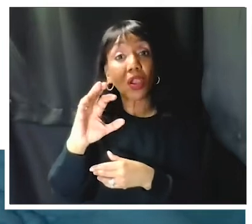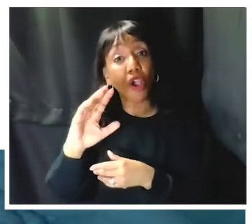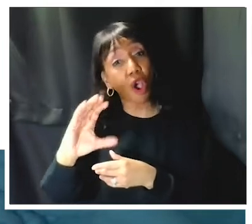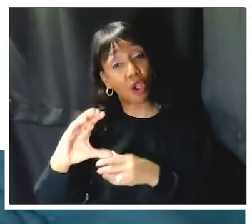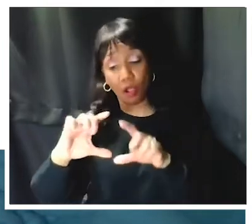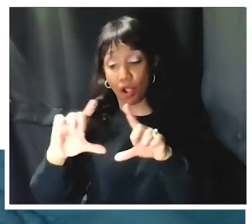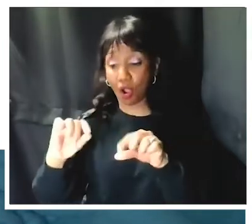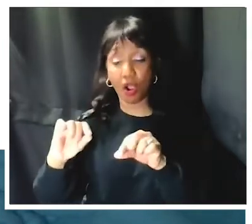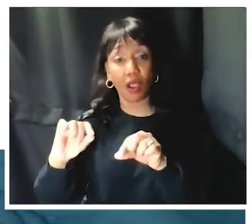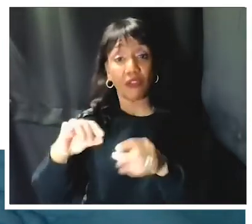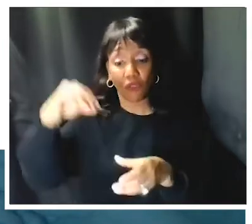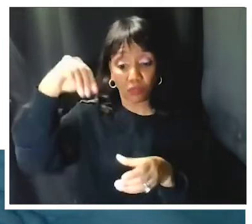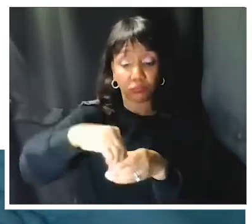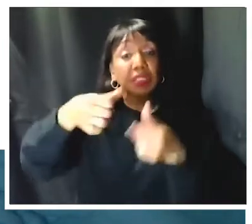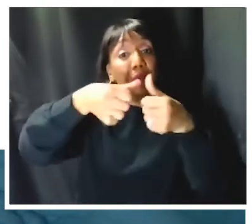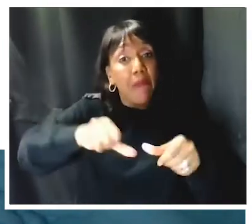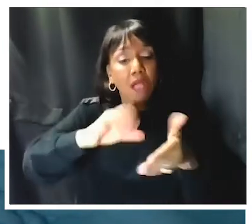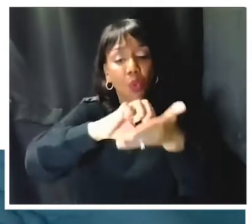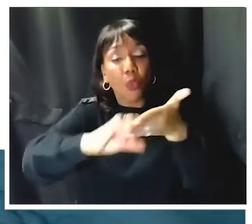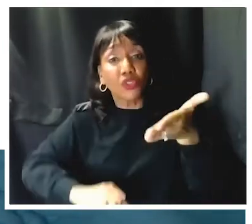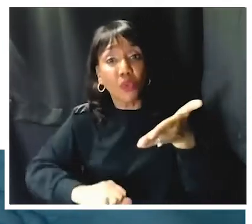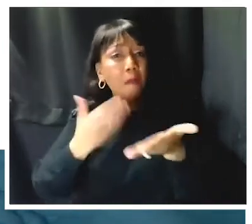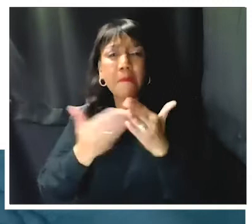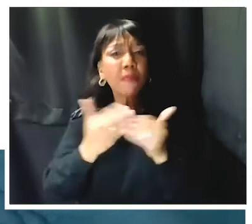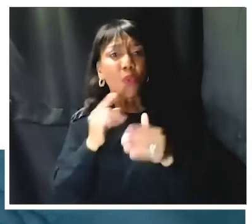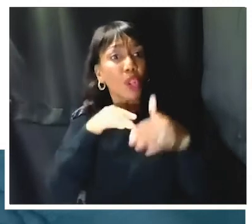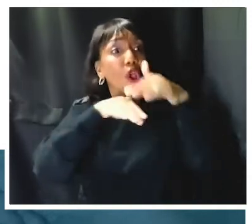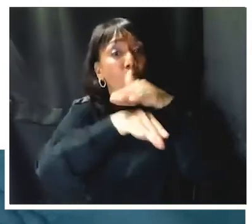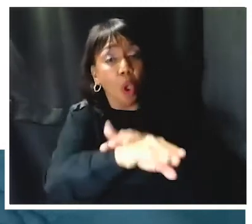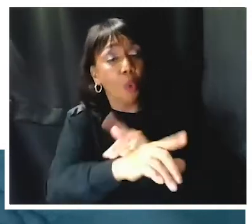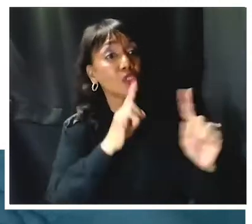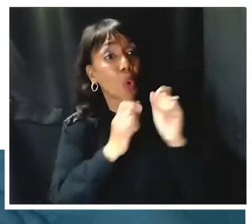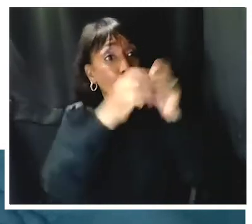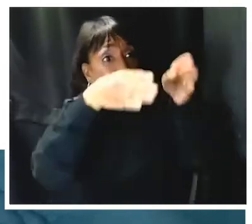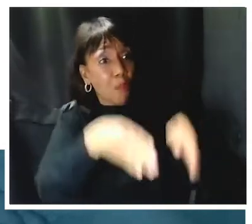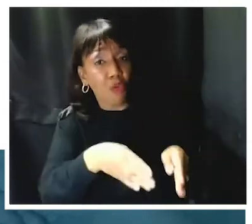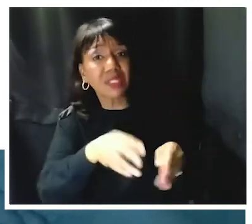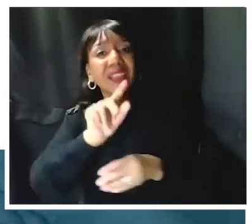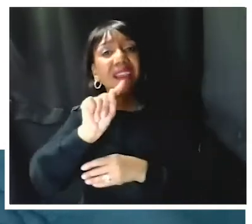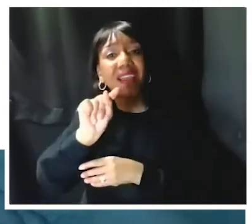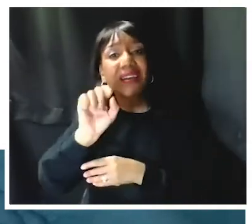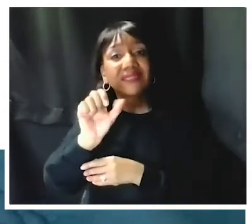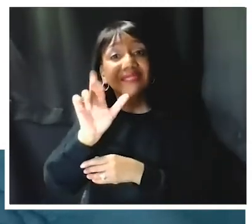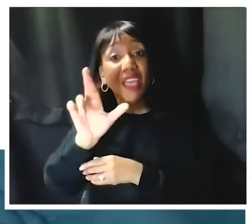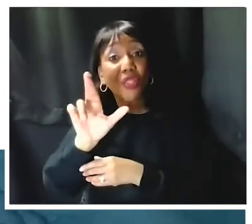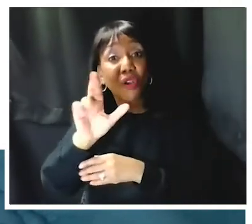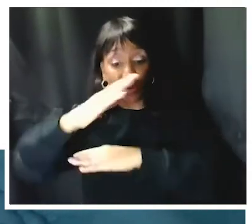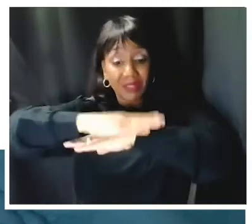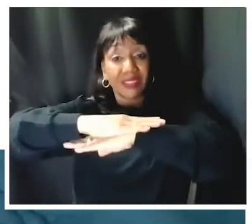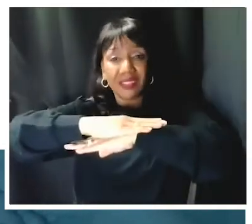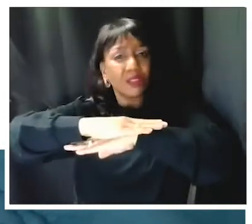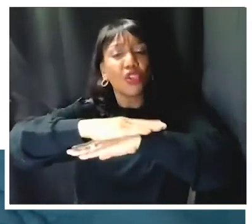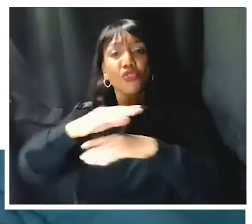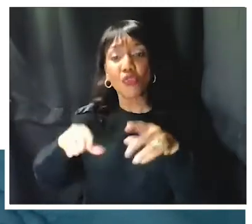withdraw money from your account without going into a bank location and talking to a teller.